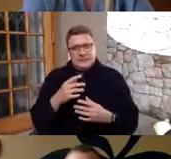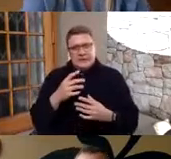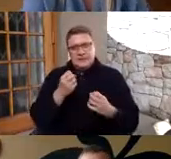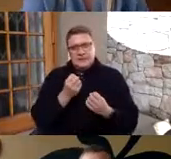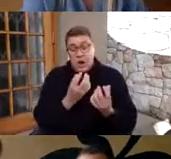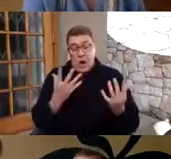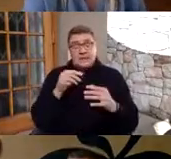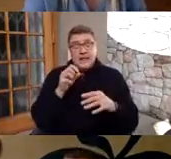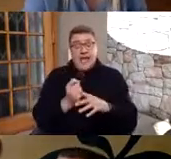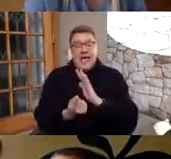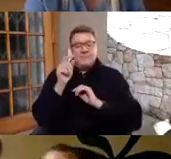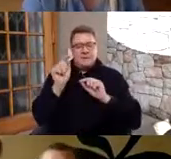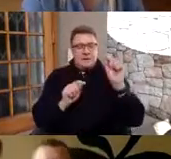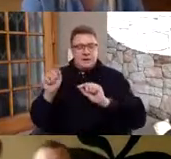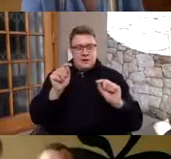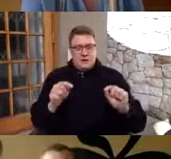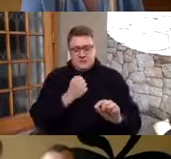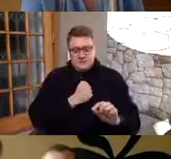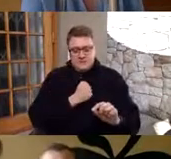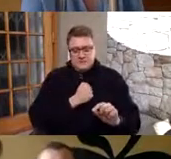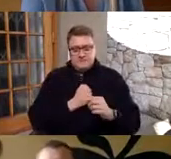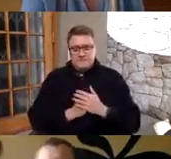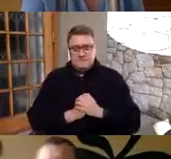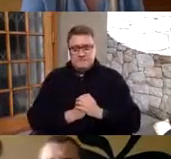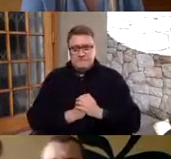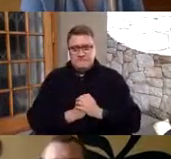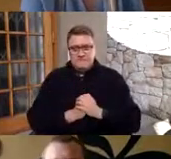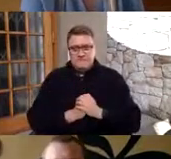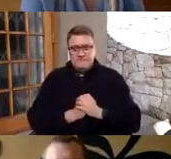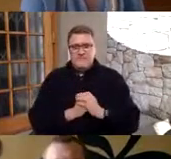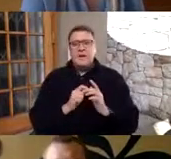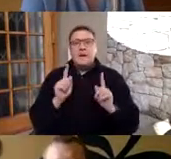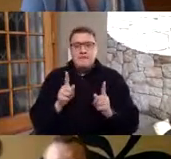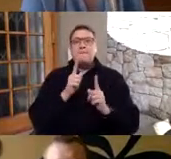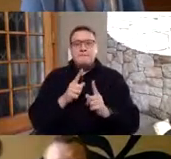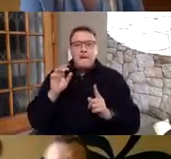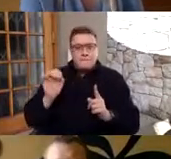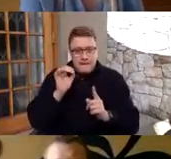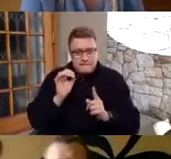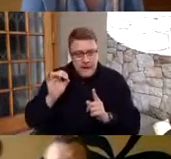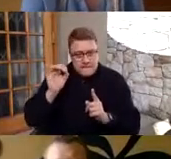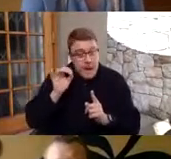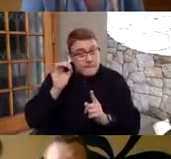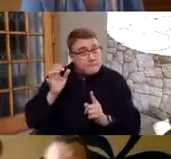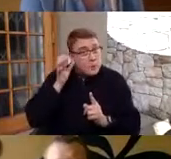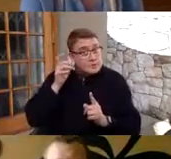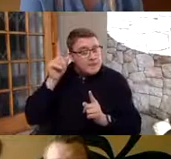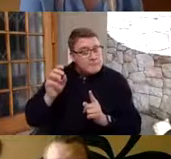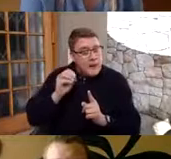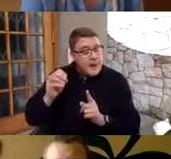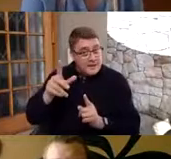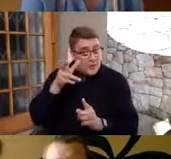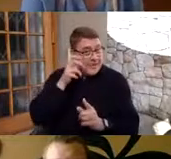in this session, but it actually works for one. And now you can all hear what I'm